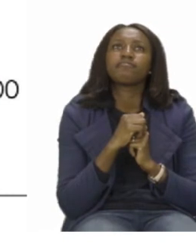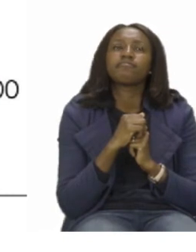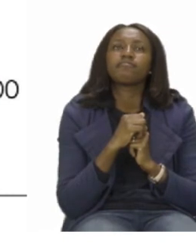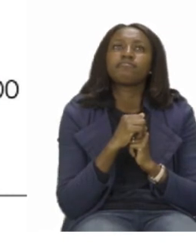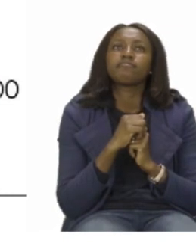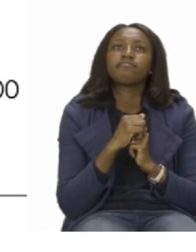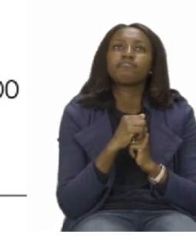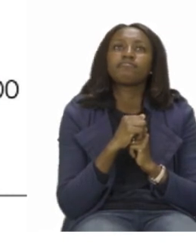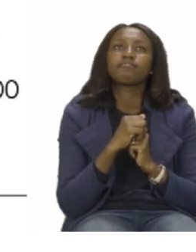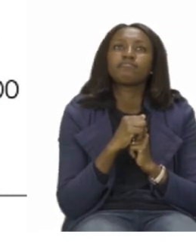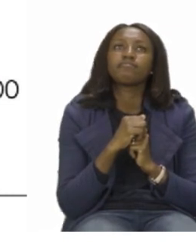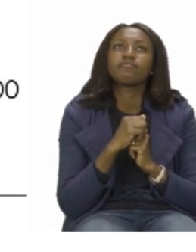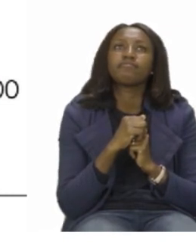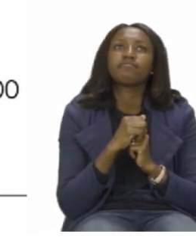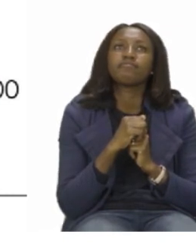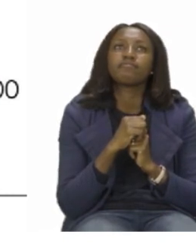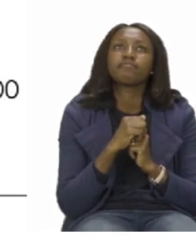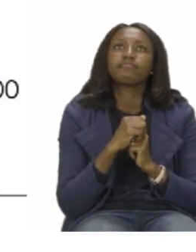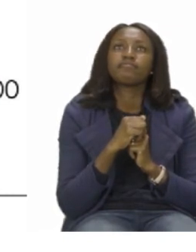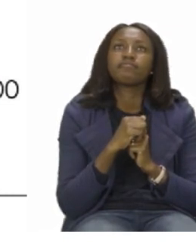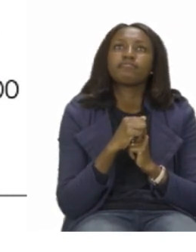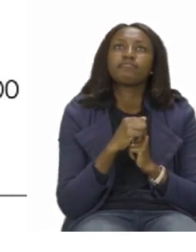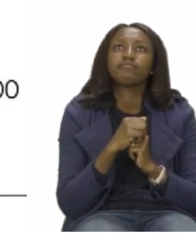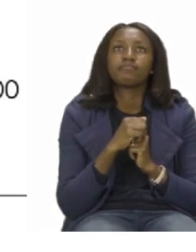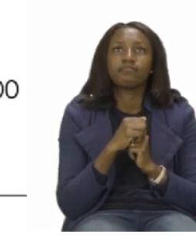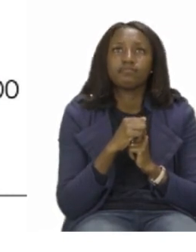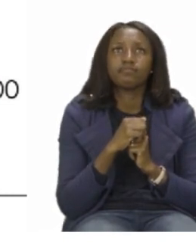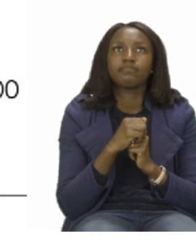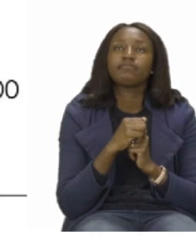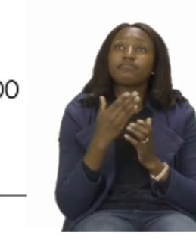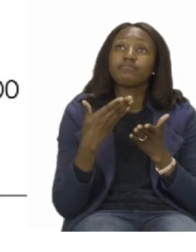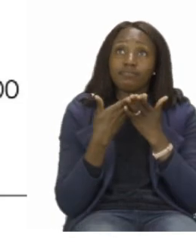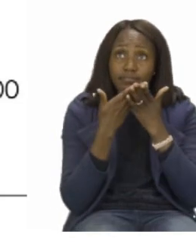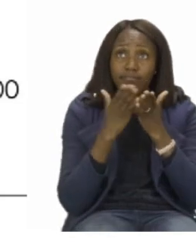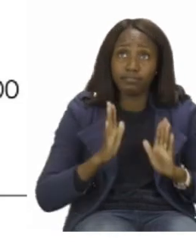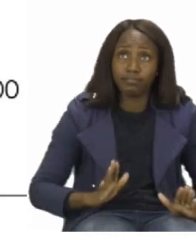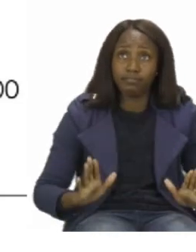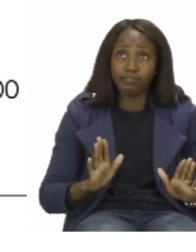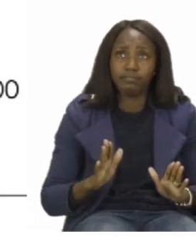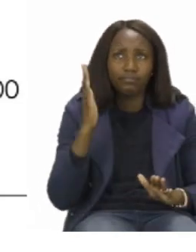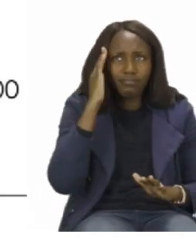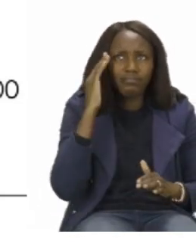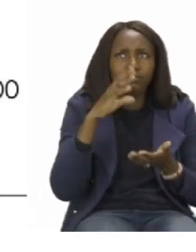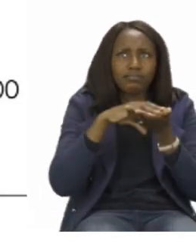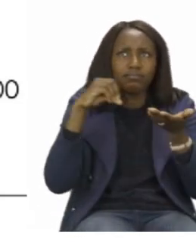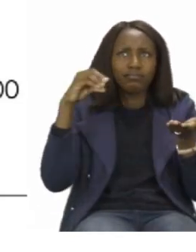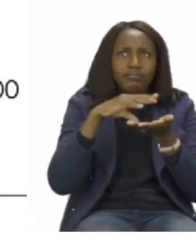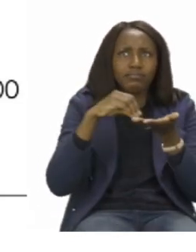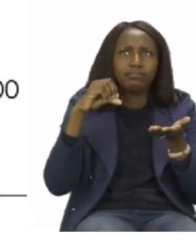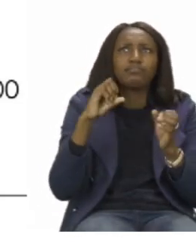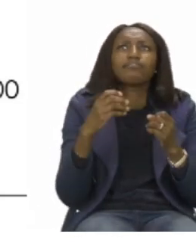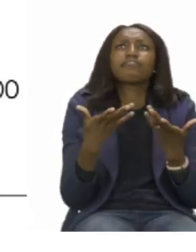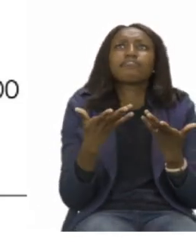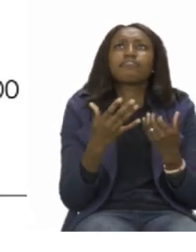29. There it says, help Bia work out how much